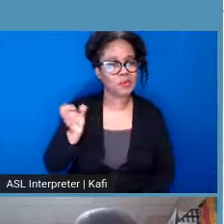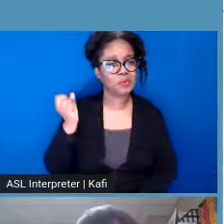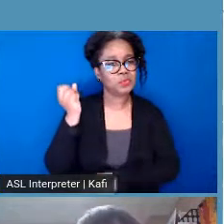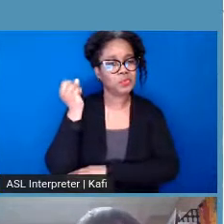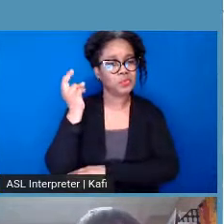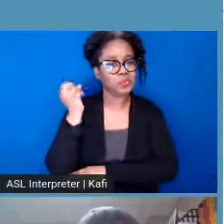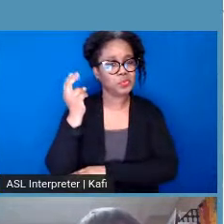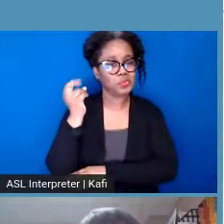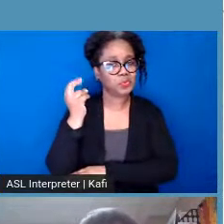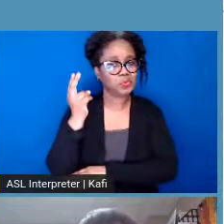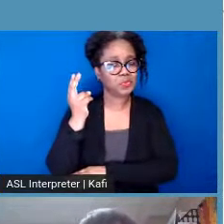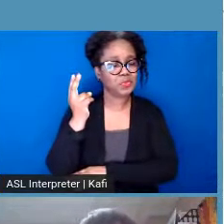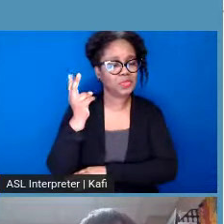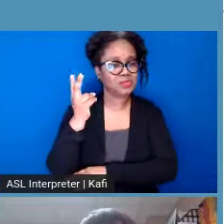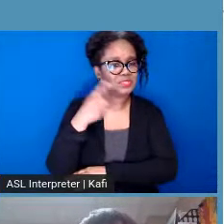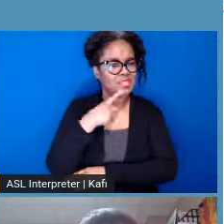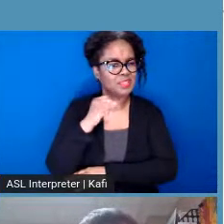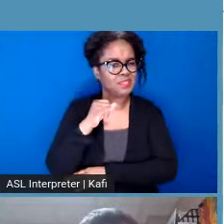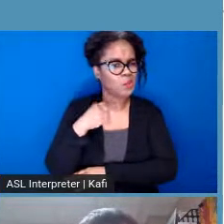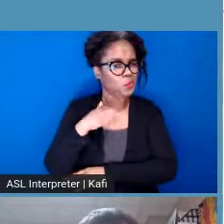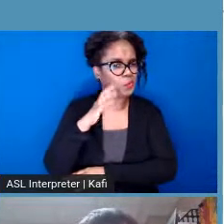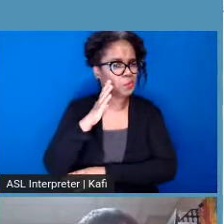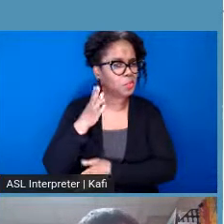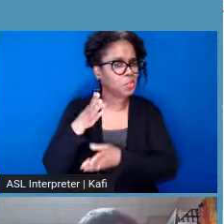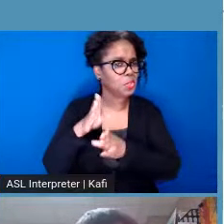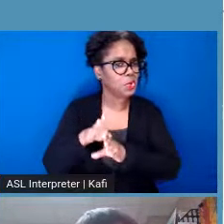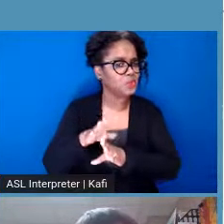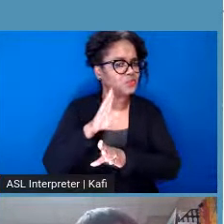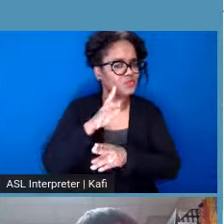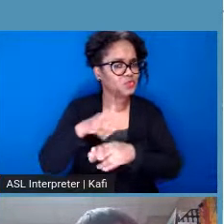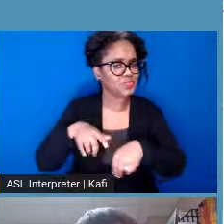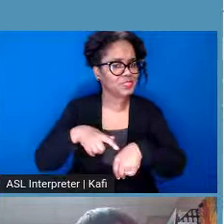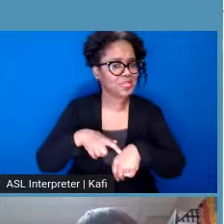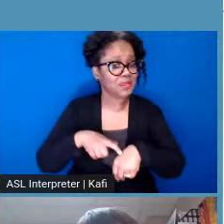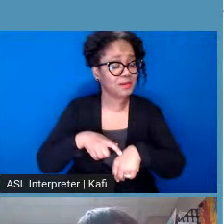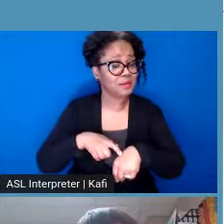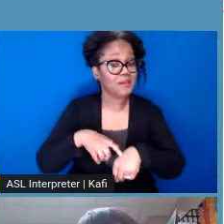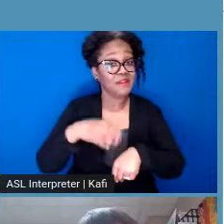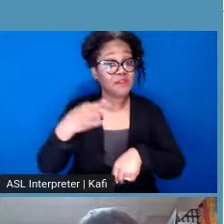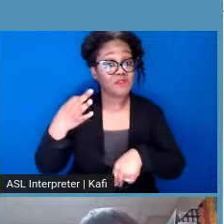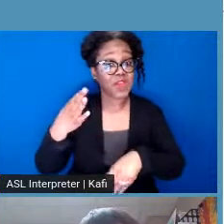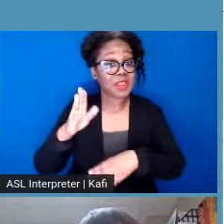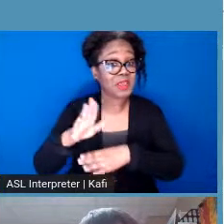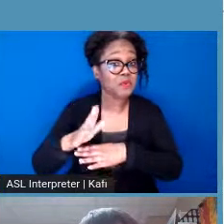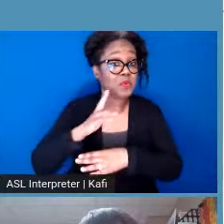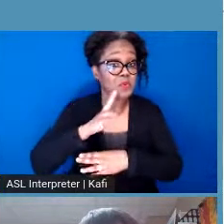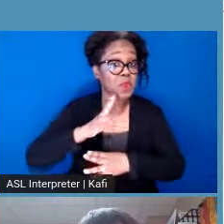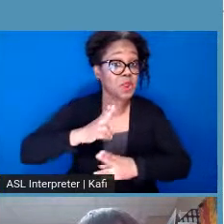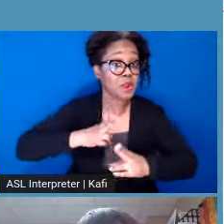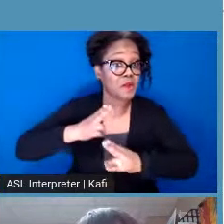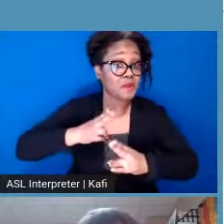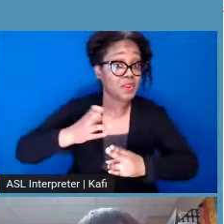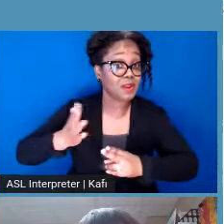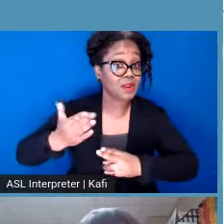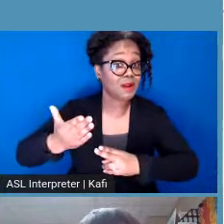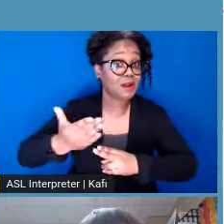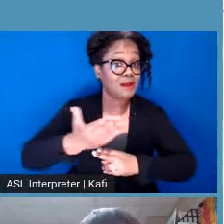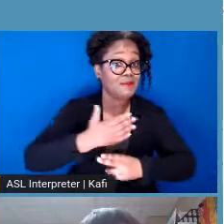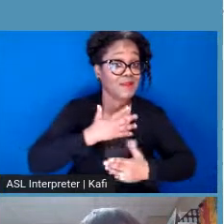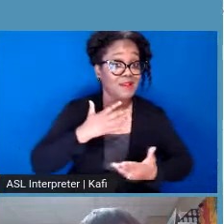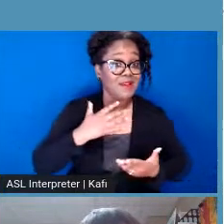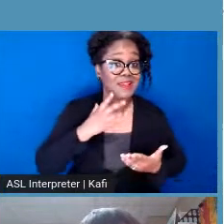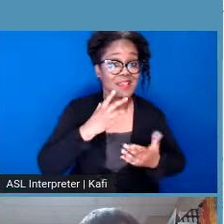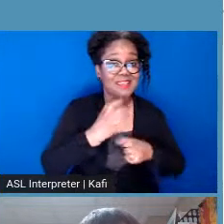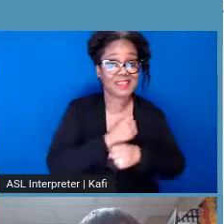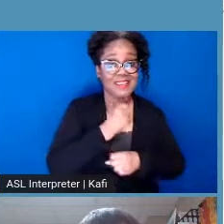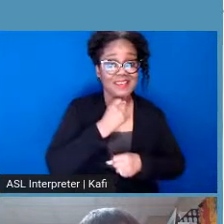be closed for a while. But if people wanted to hurry in Friday afternoon, they'd be able to get a virtually private viewing of